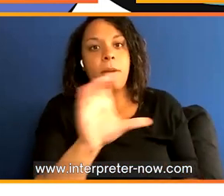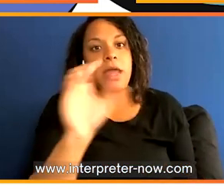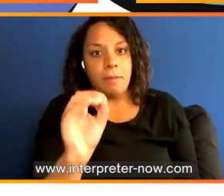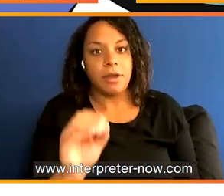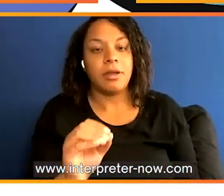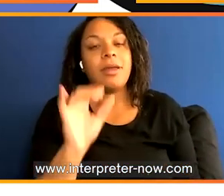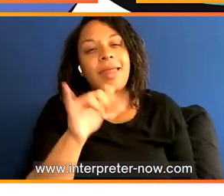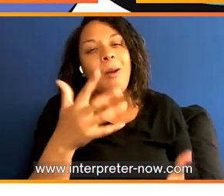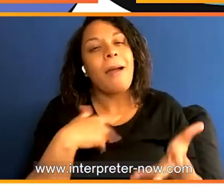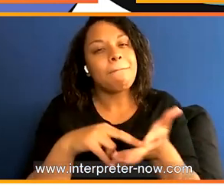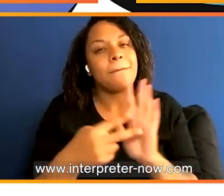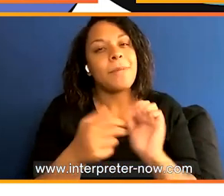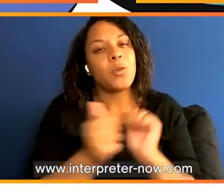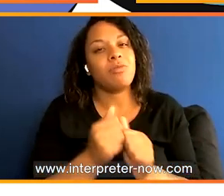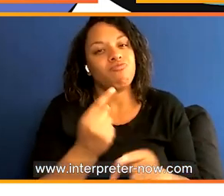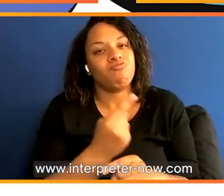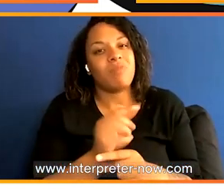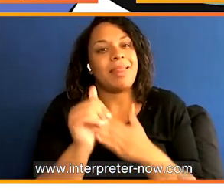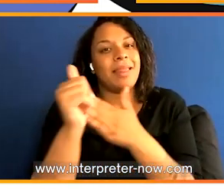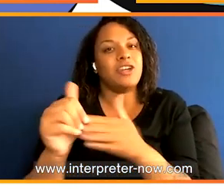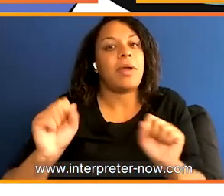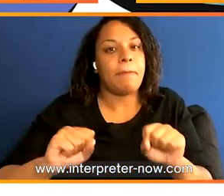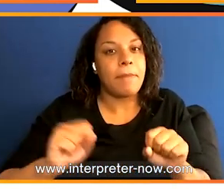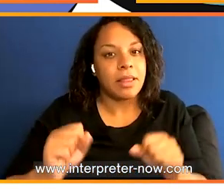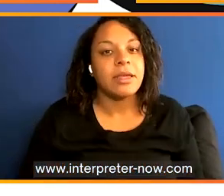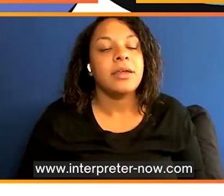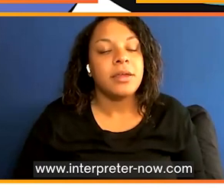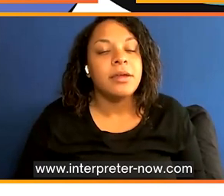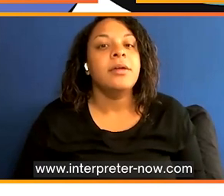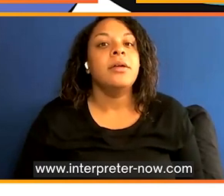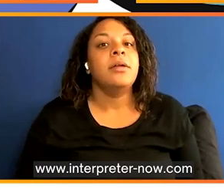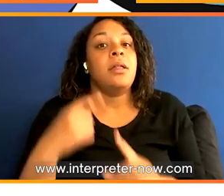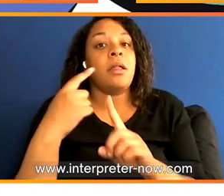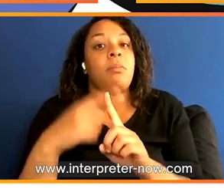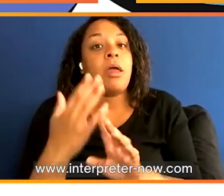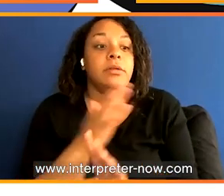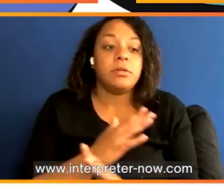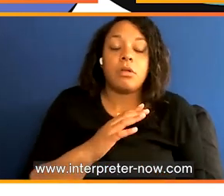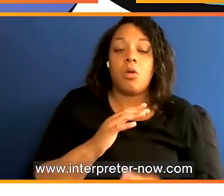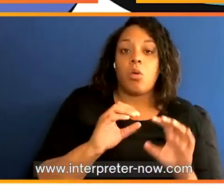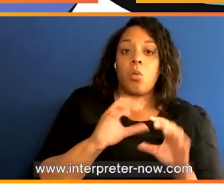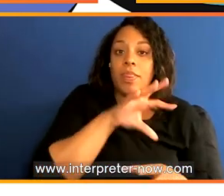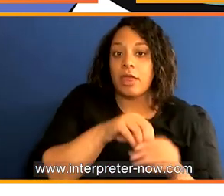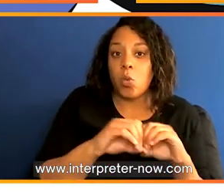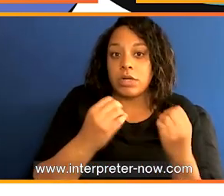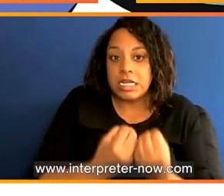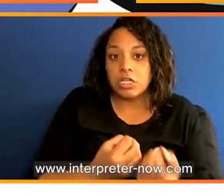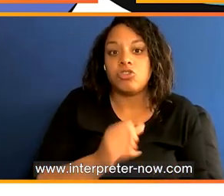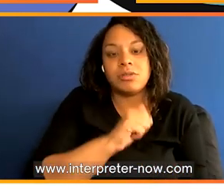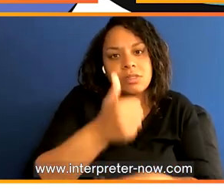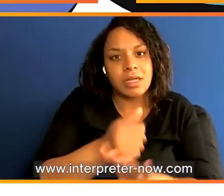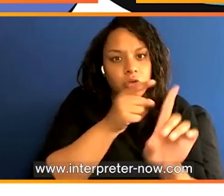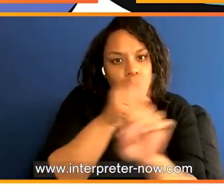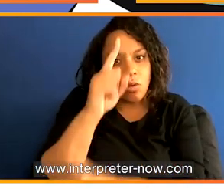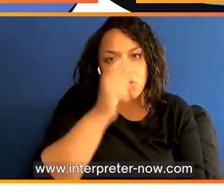And so that's what I mean about having the right leadership capability. But then below that, I think what's really